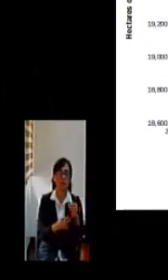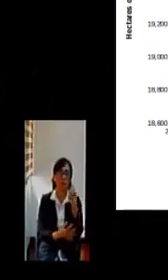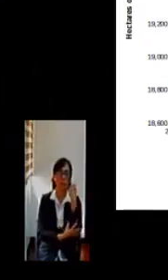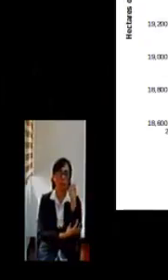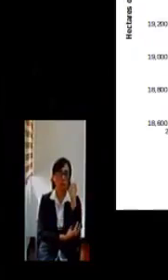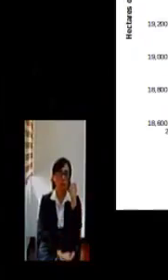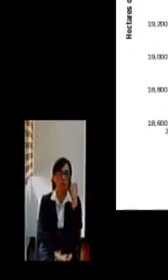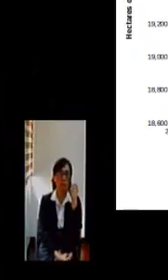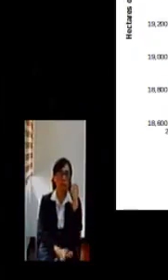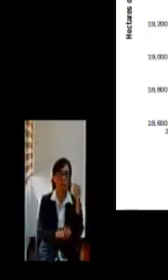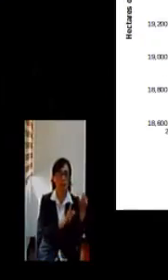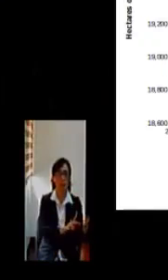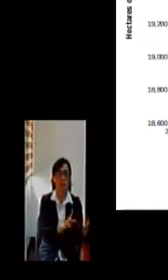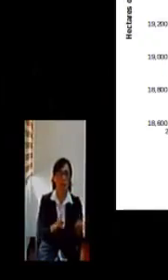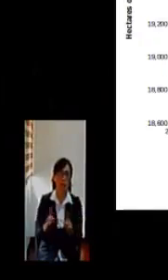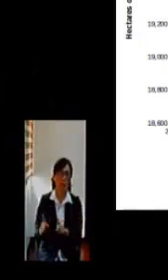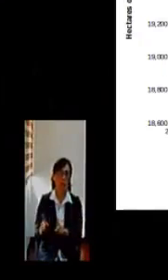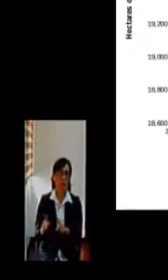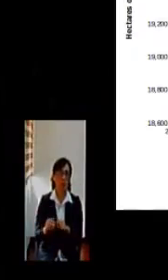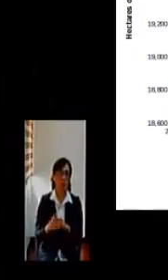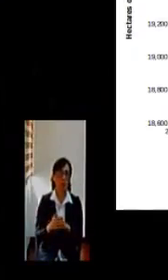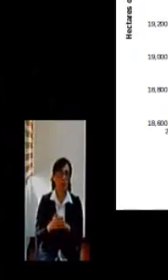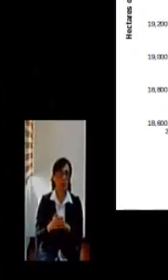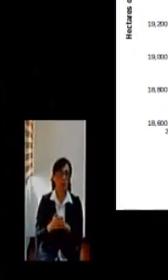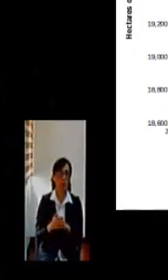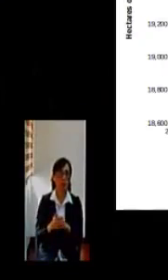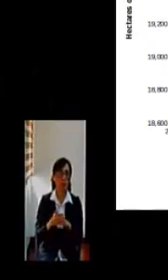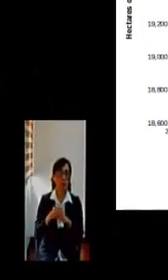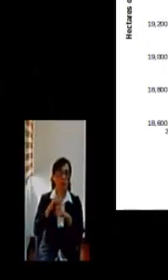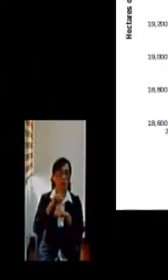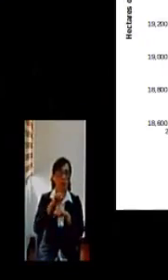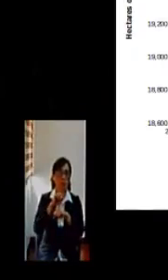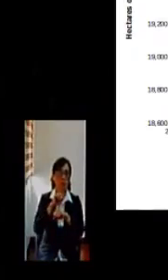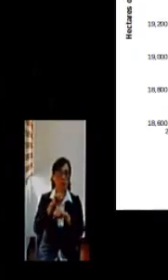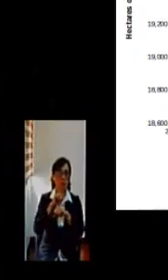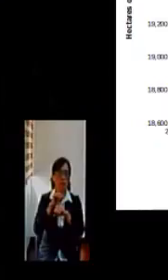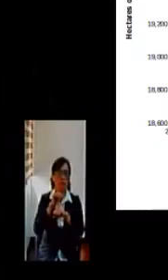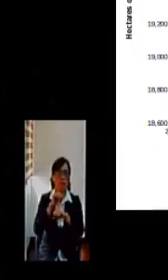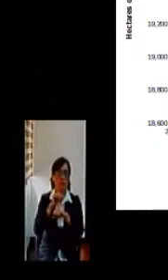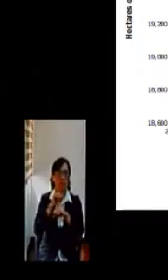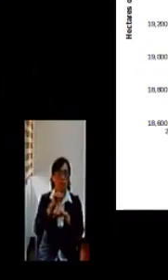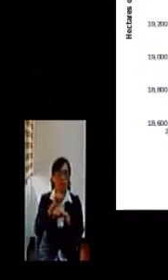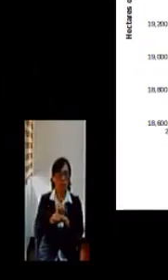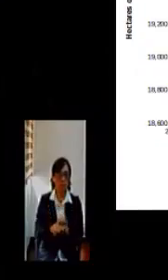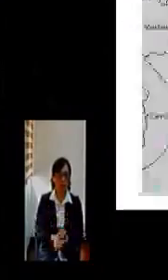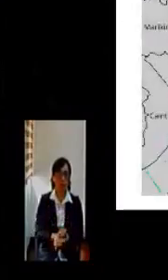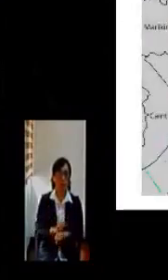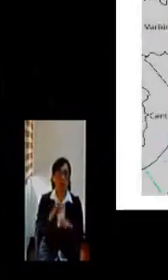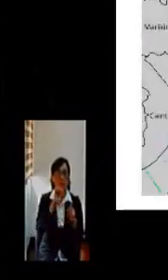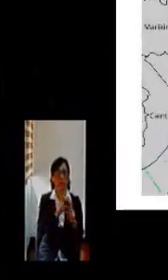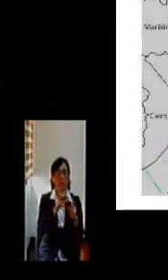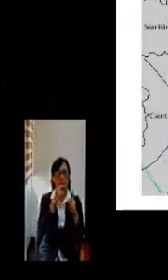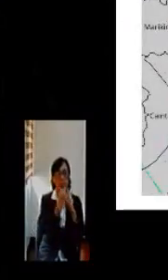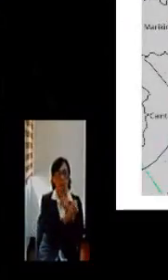planning exacerbates the condition that we are now in terms of environment and climate